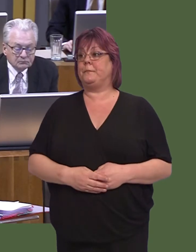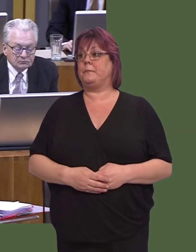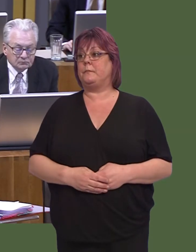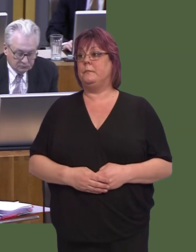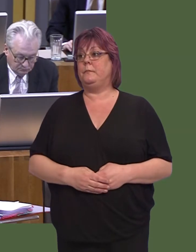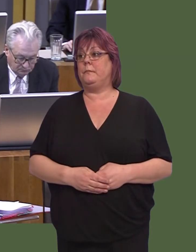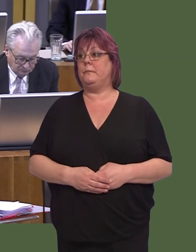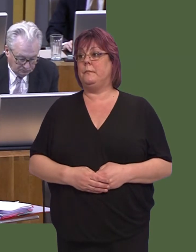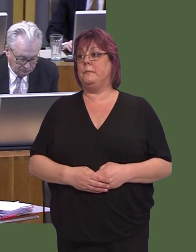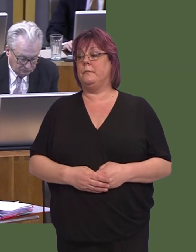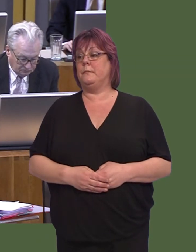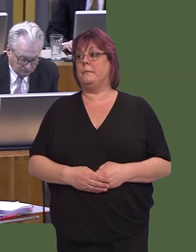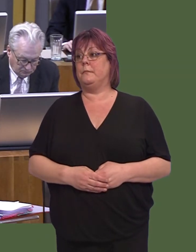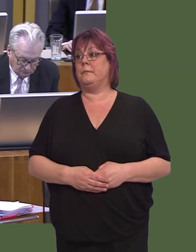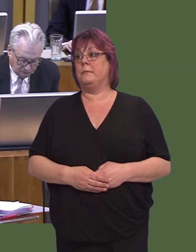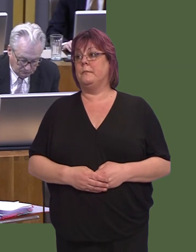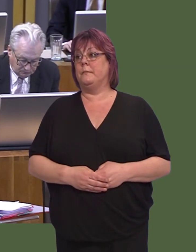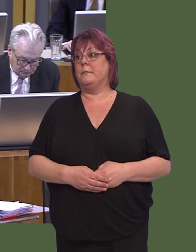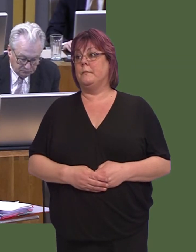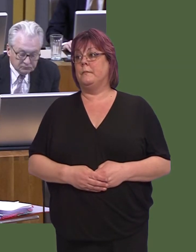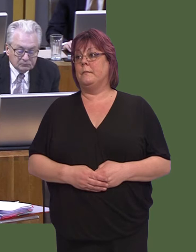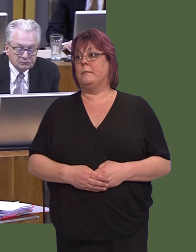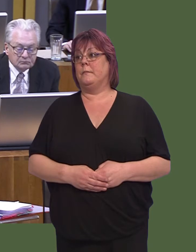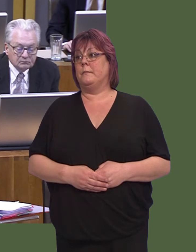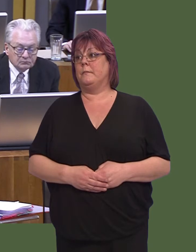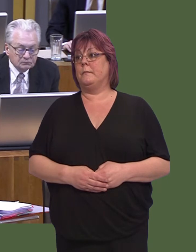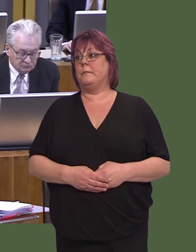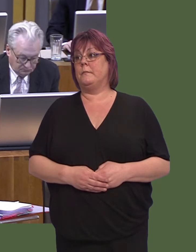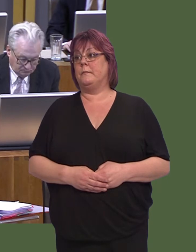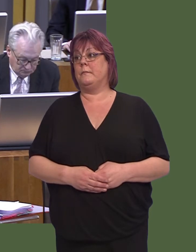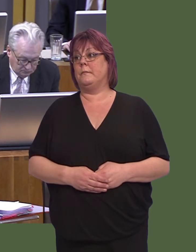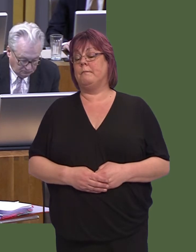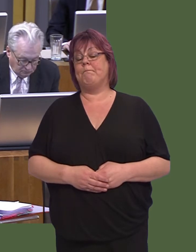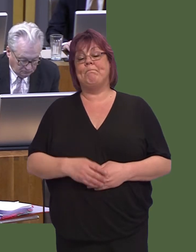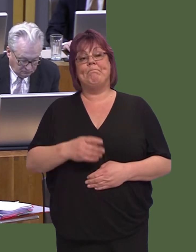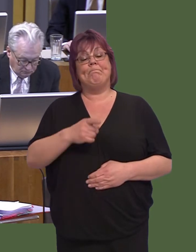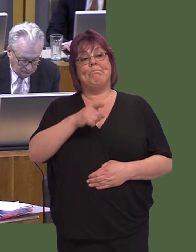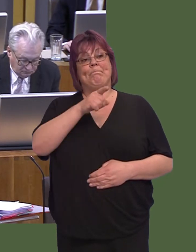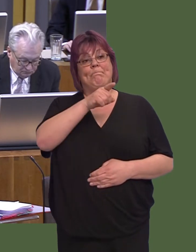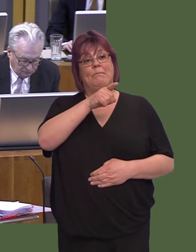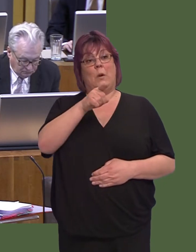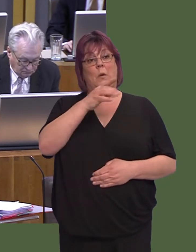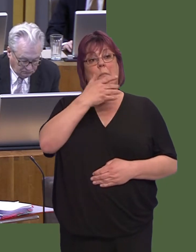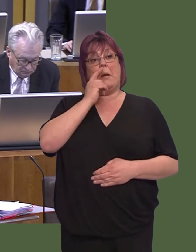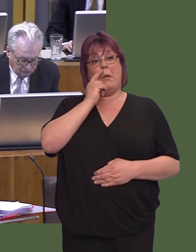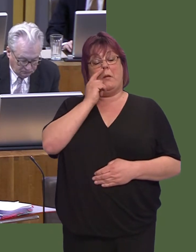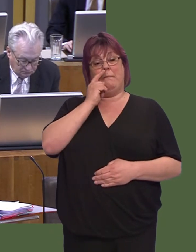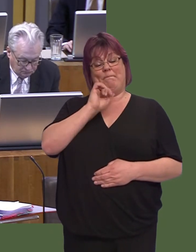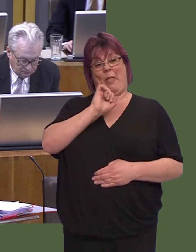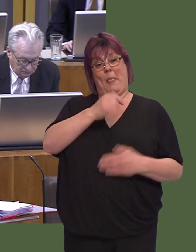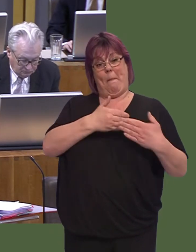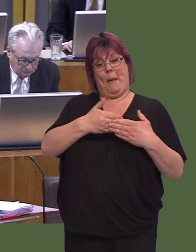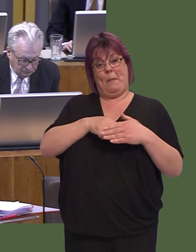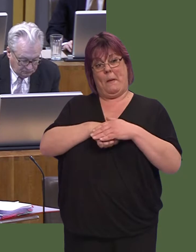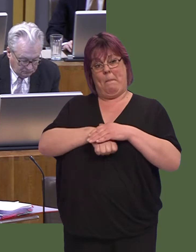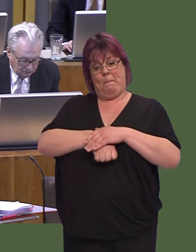is it's important that people who experience the effects of a stillbirth, to have bereavement